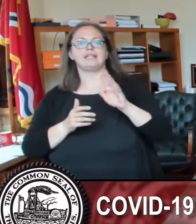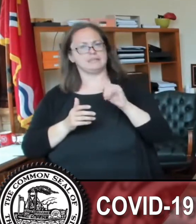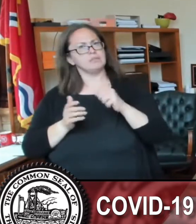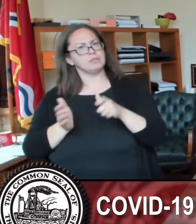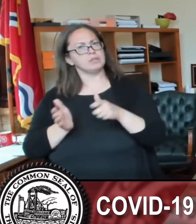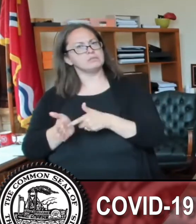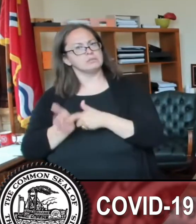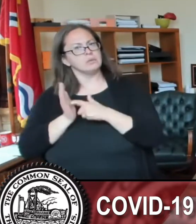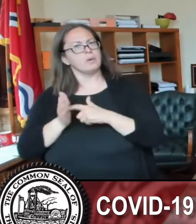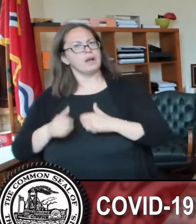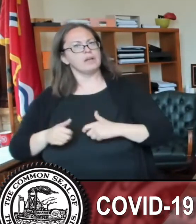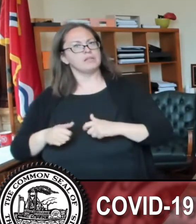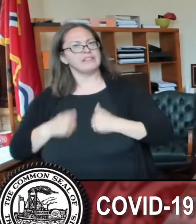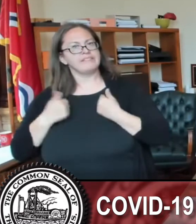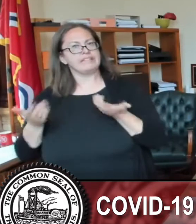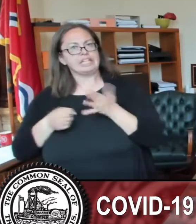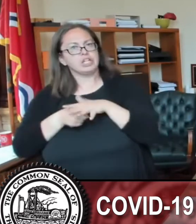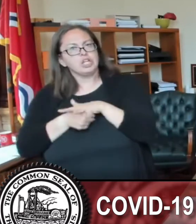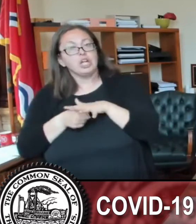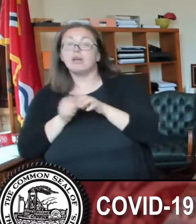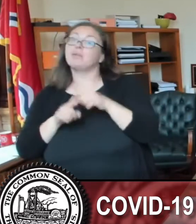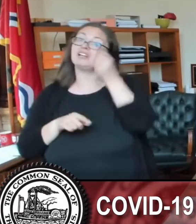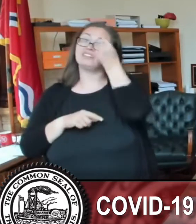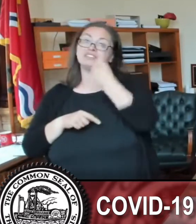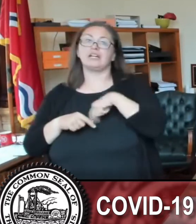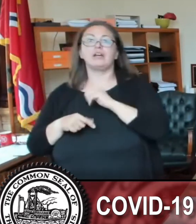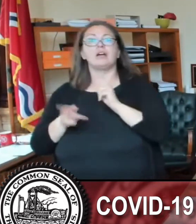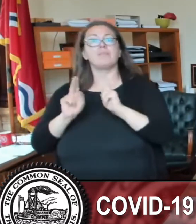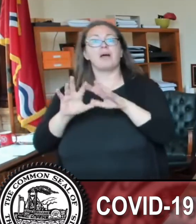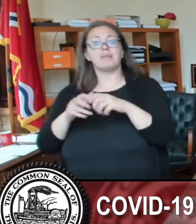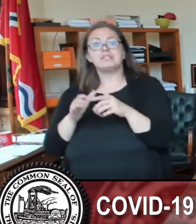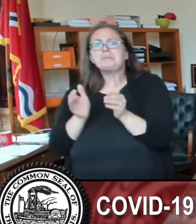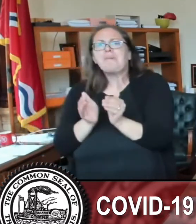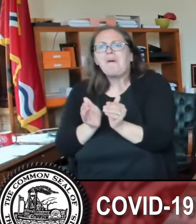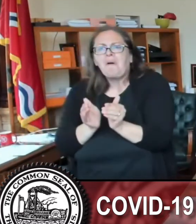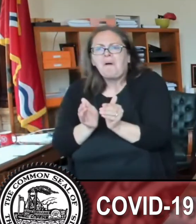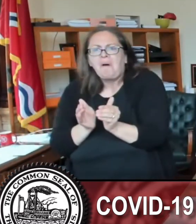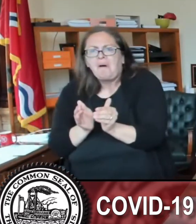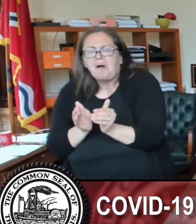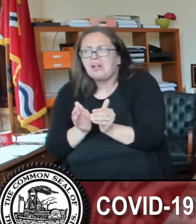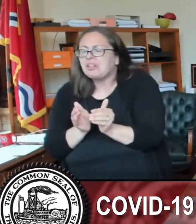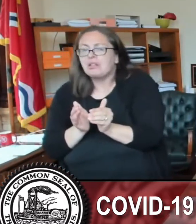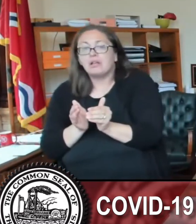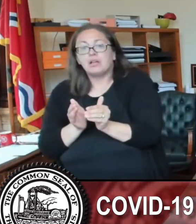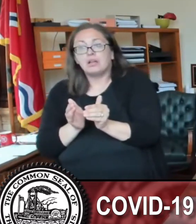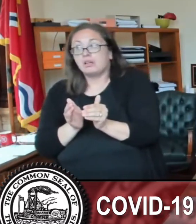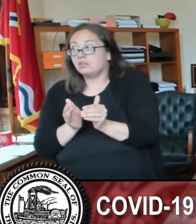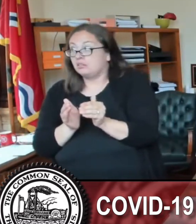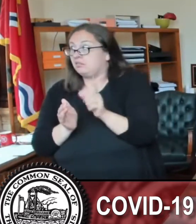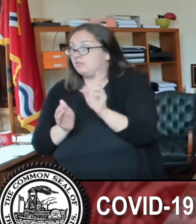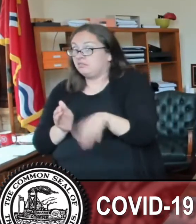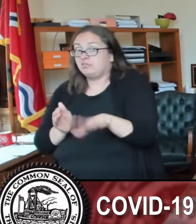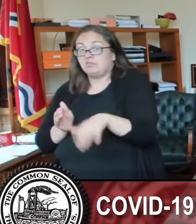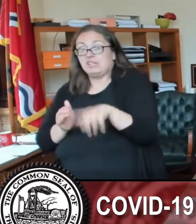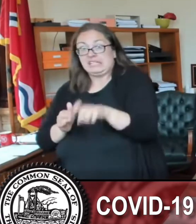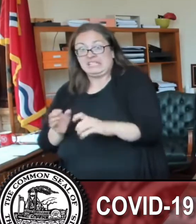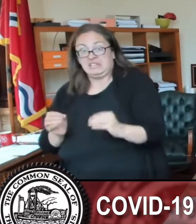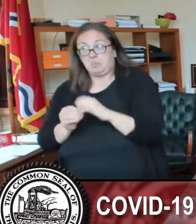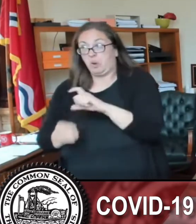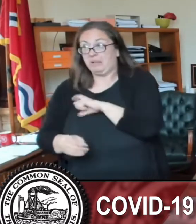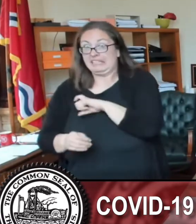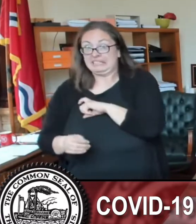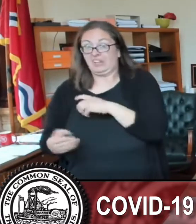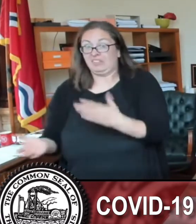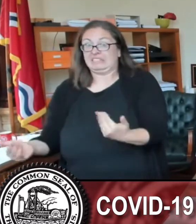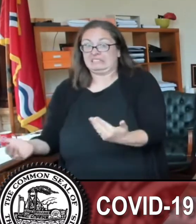in the city of St. Louis, we have a small population and we need to have more police officers, frankly. So it's